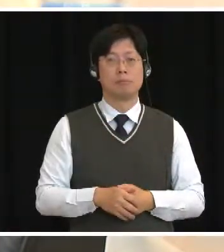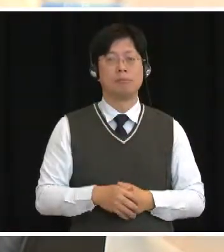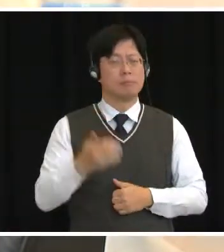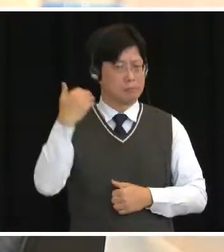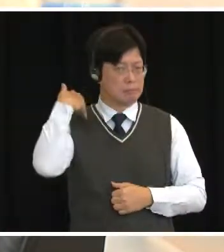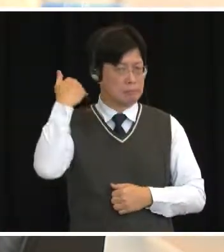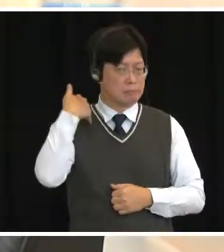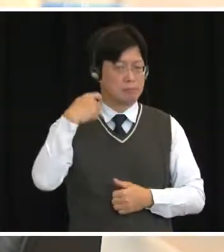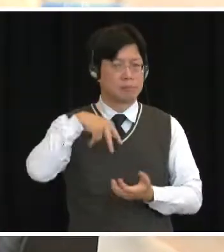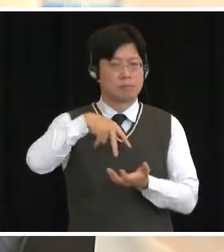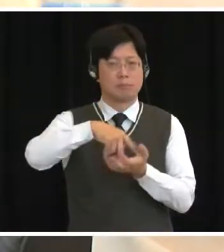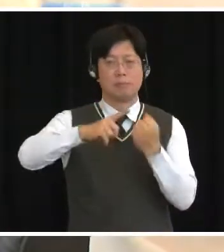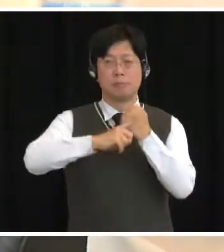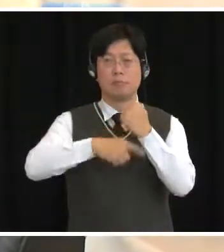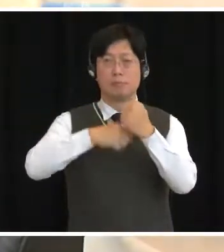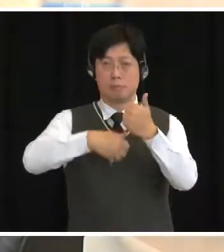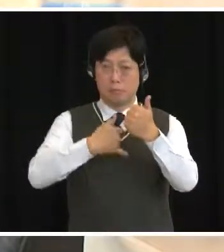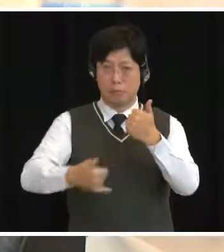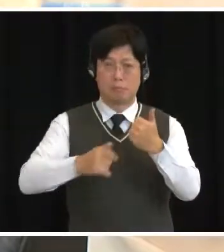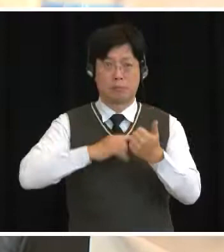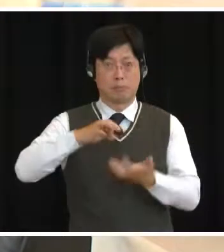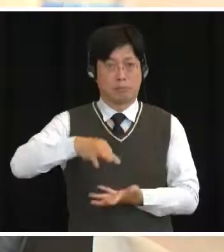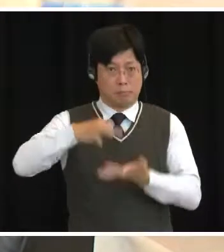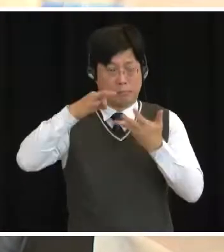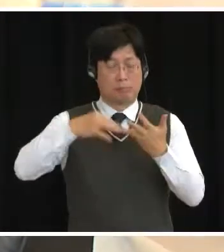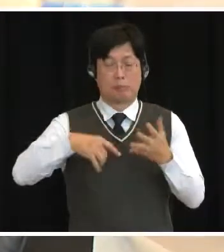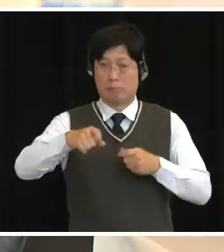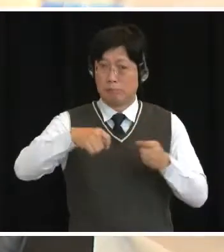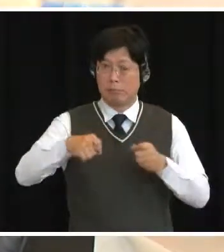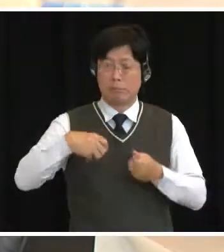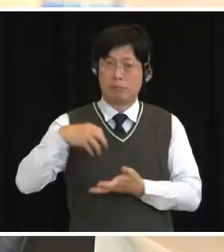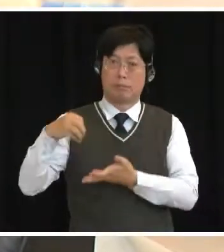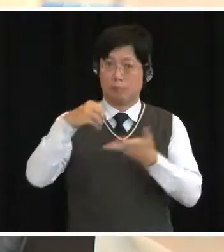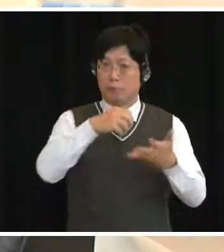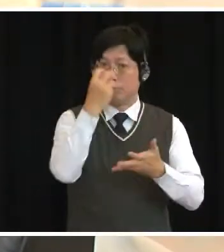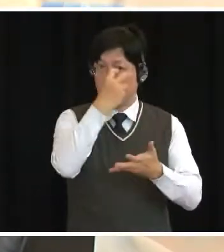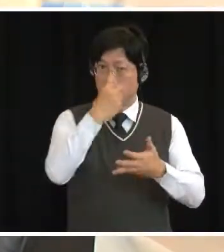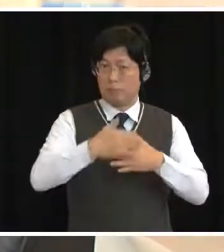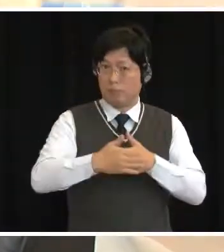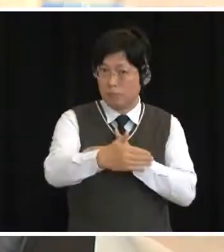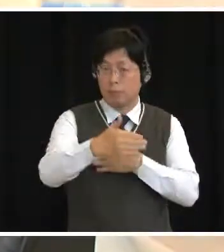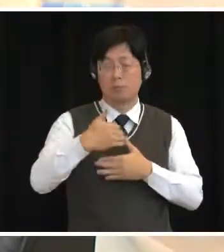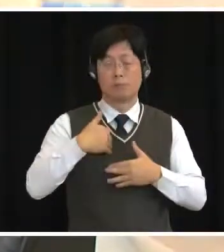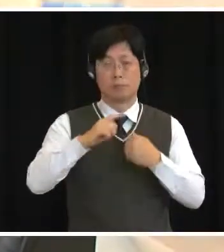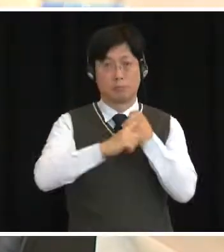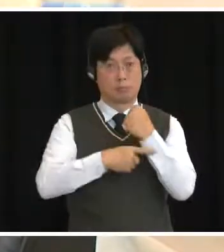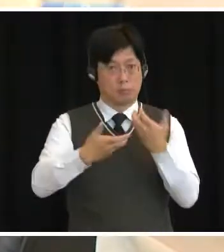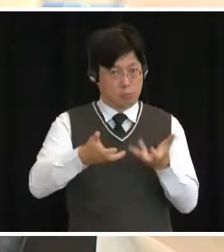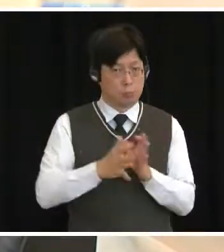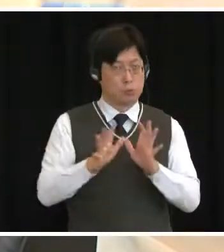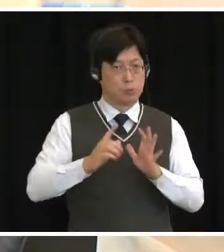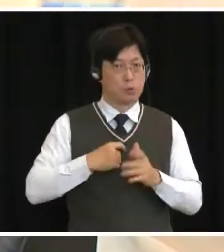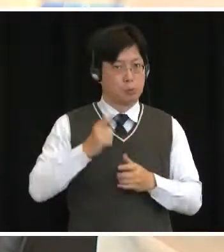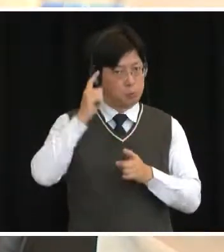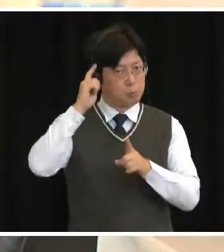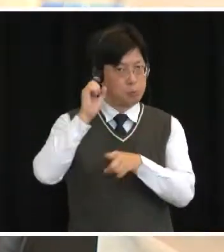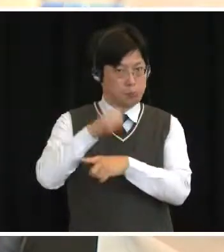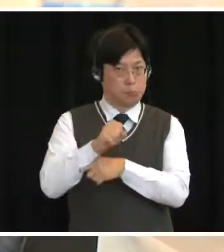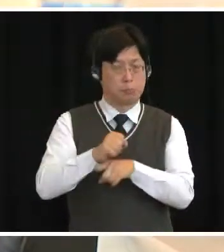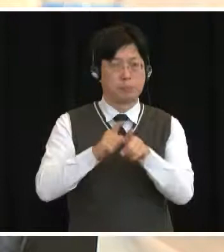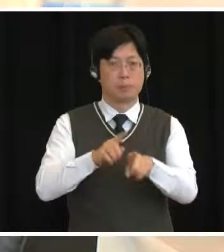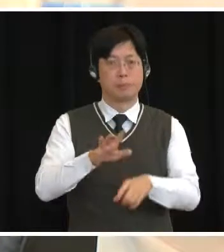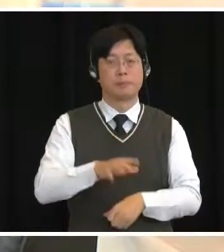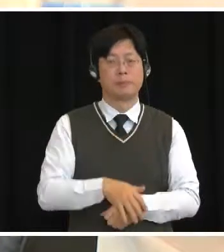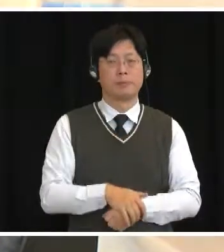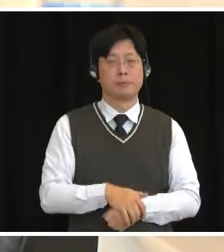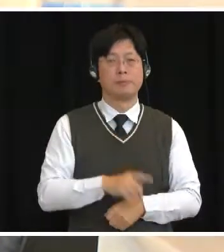according to the Ministry of Justice, is definitely in keeping with the provisions of the